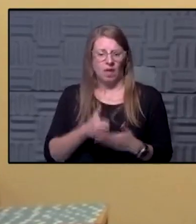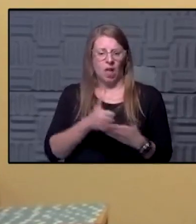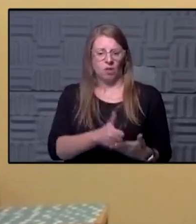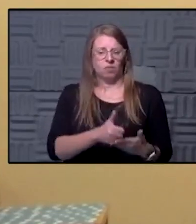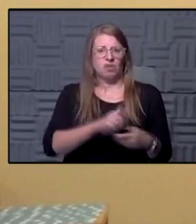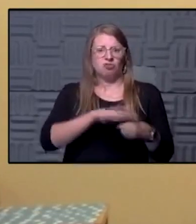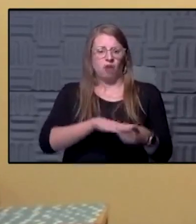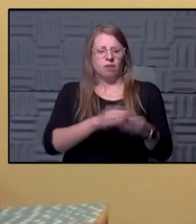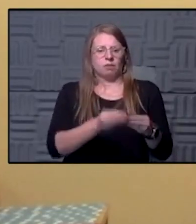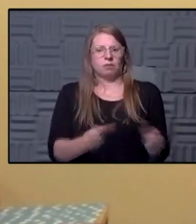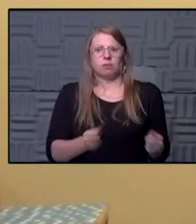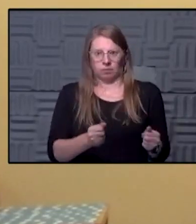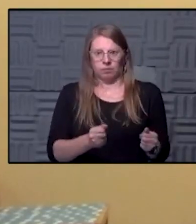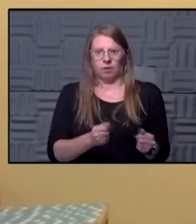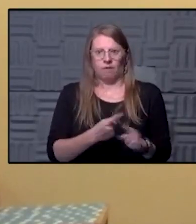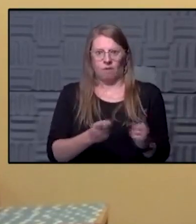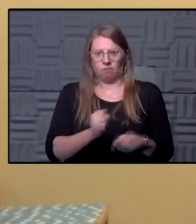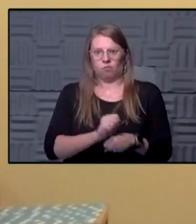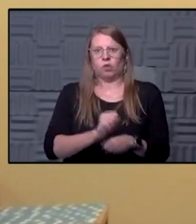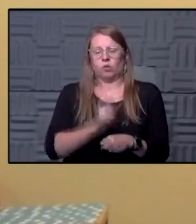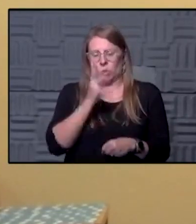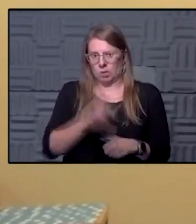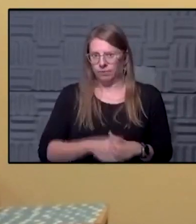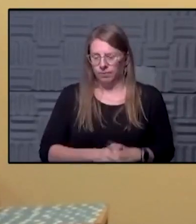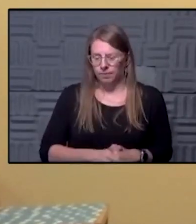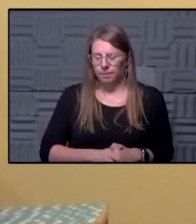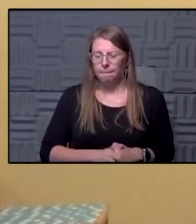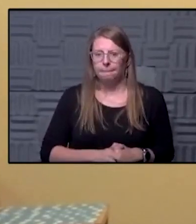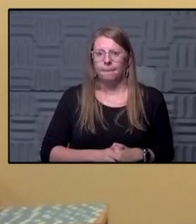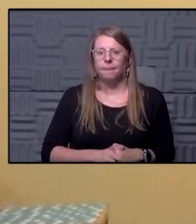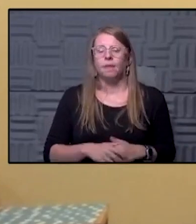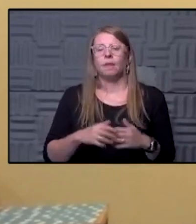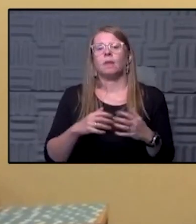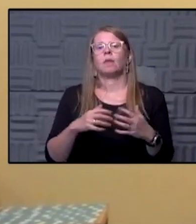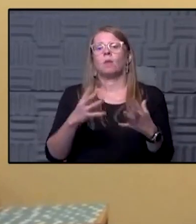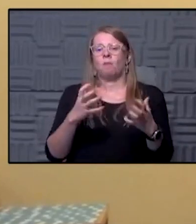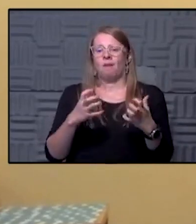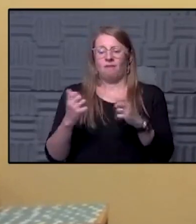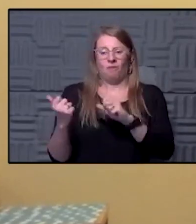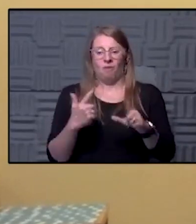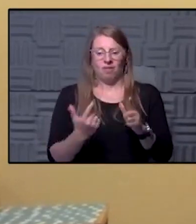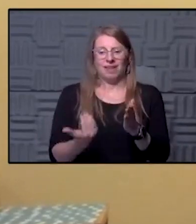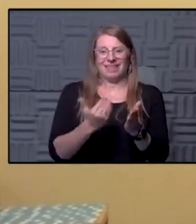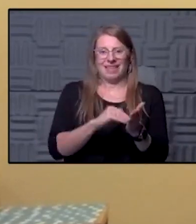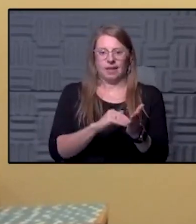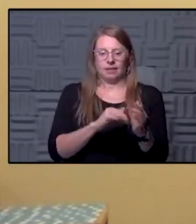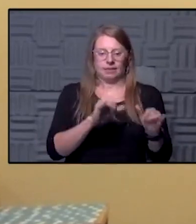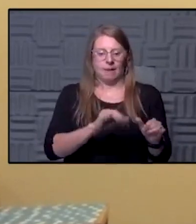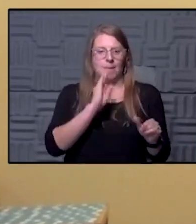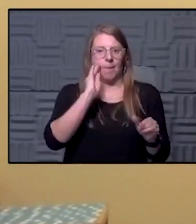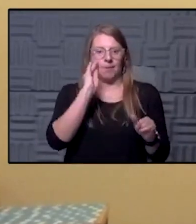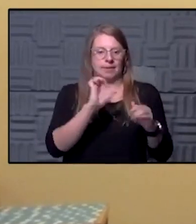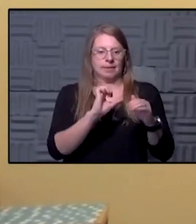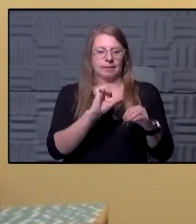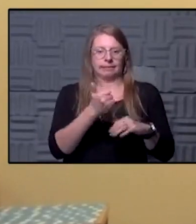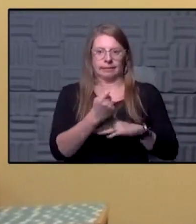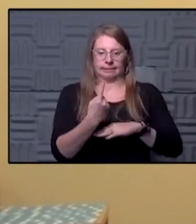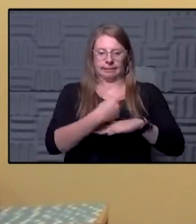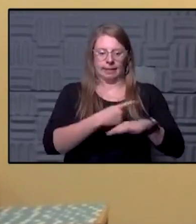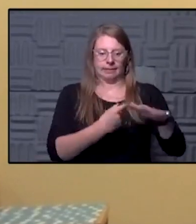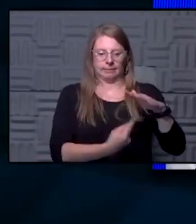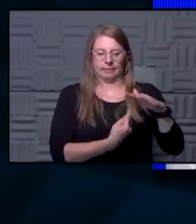pressure. And so we want everybody, again, to isolate for those 10 days if you've got a positive